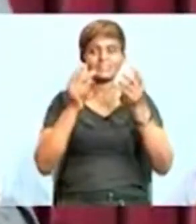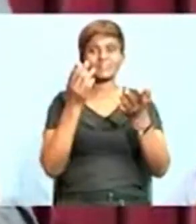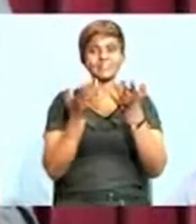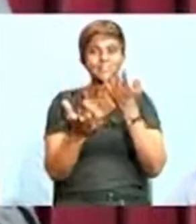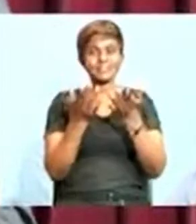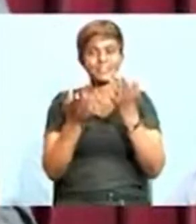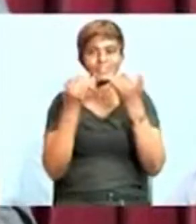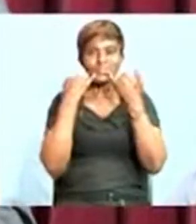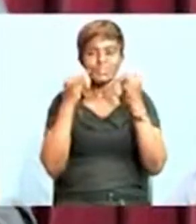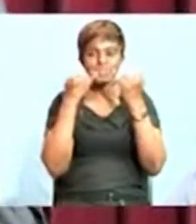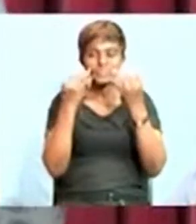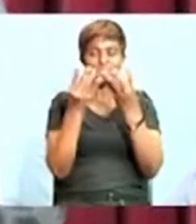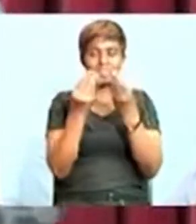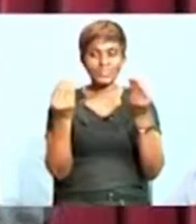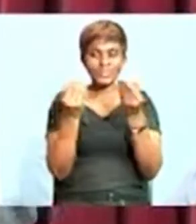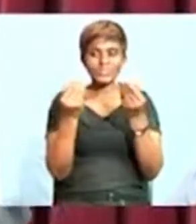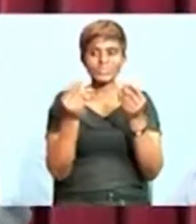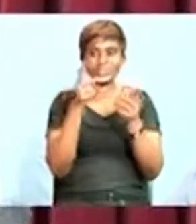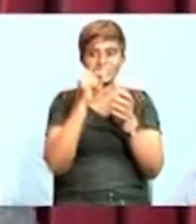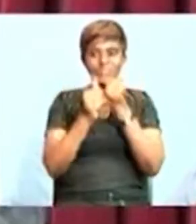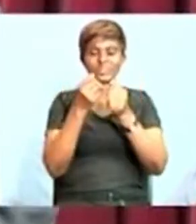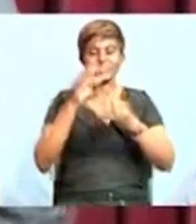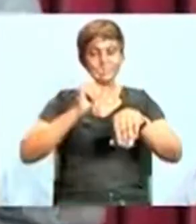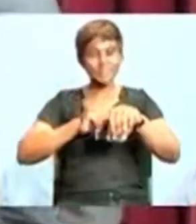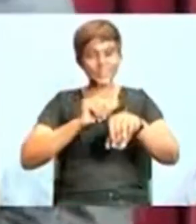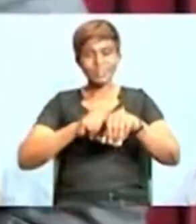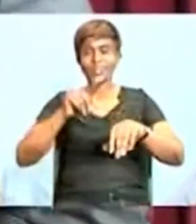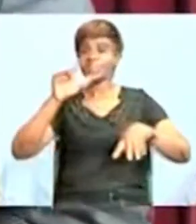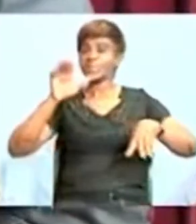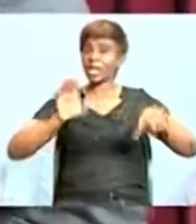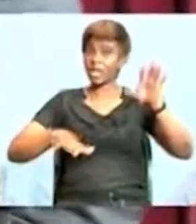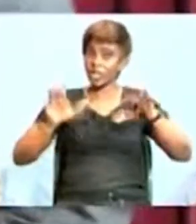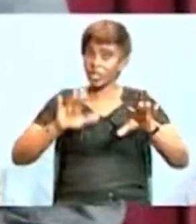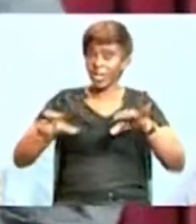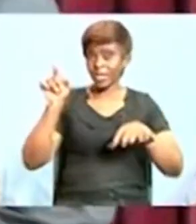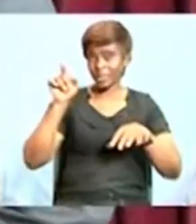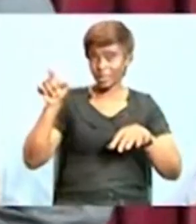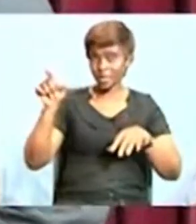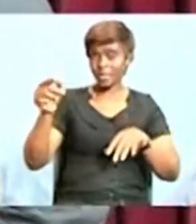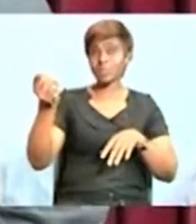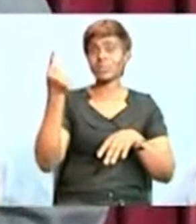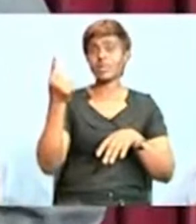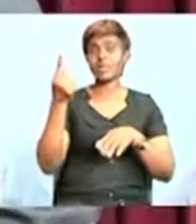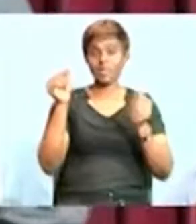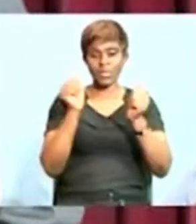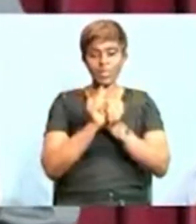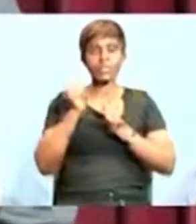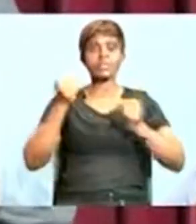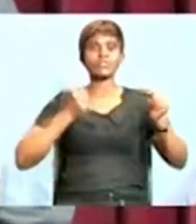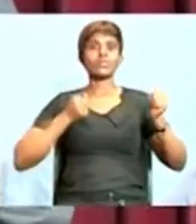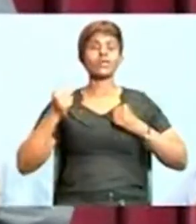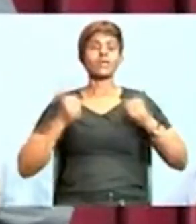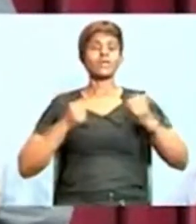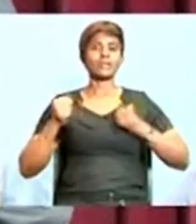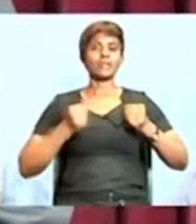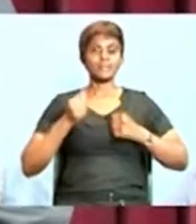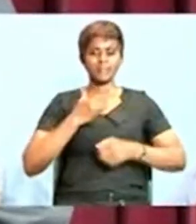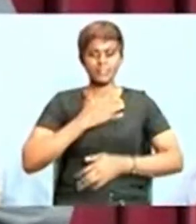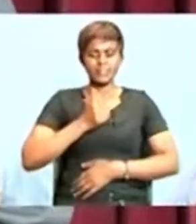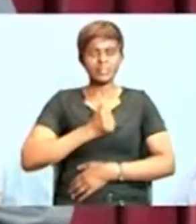a few in the interest of time, Angola is one of them, and Rwanda, I think